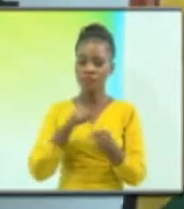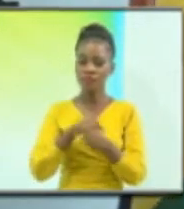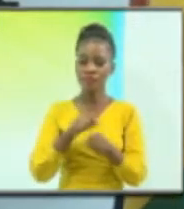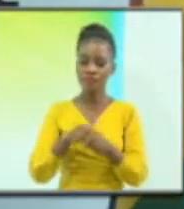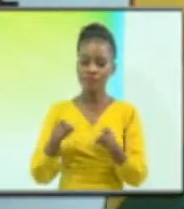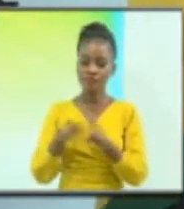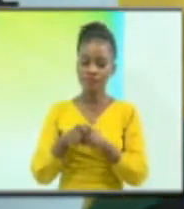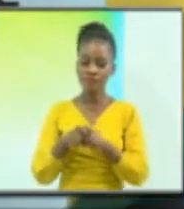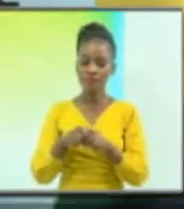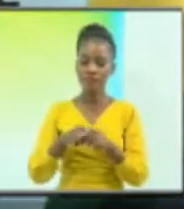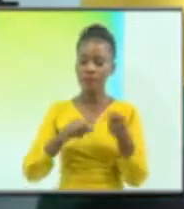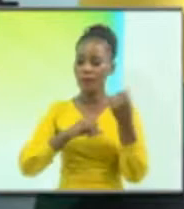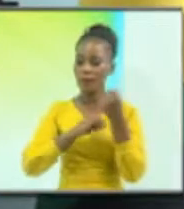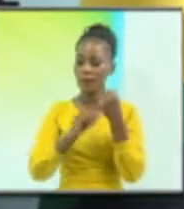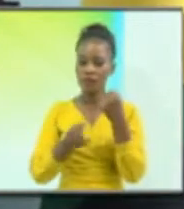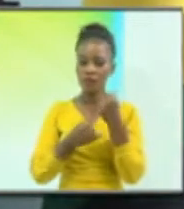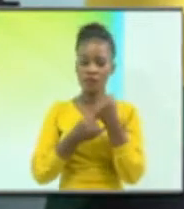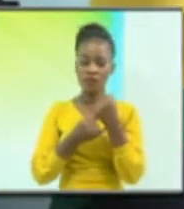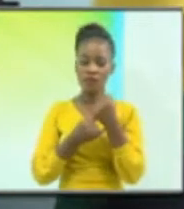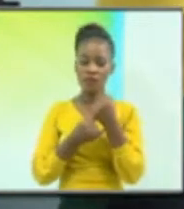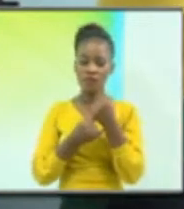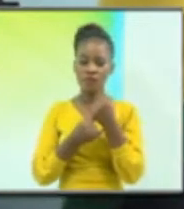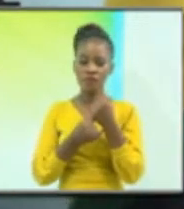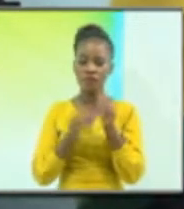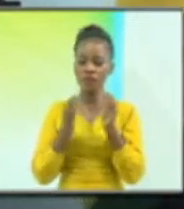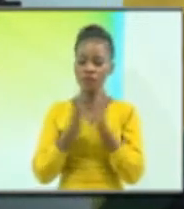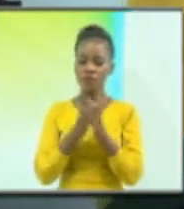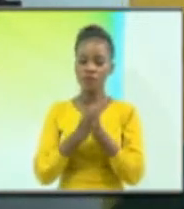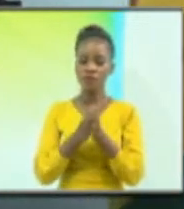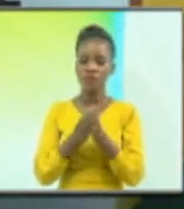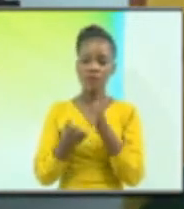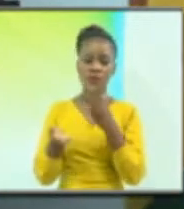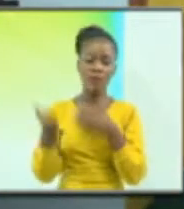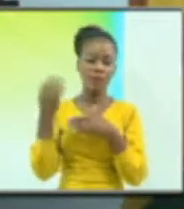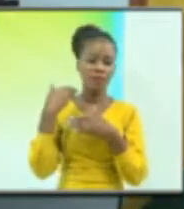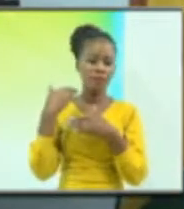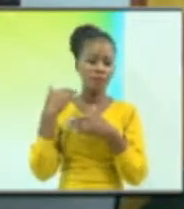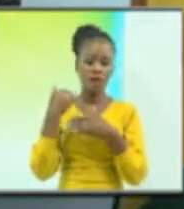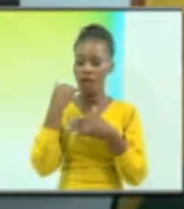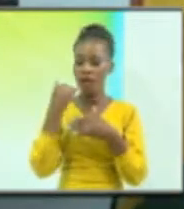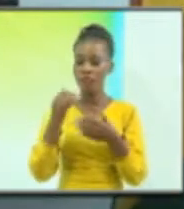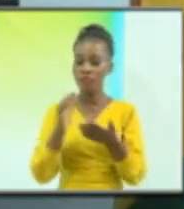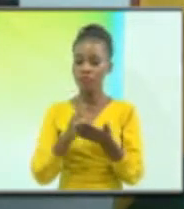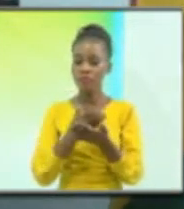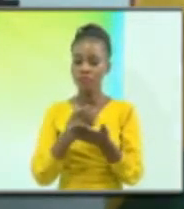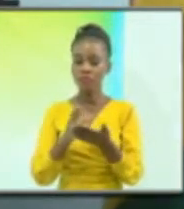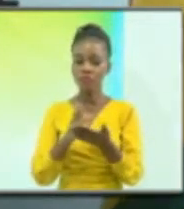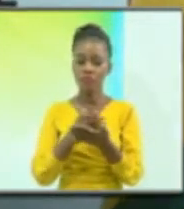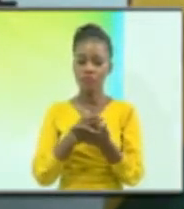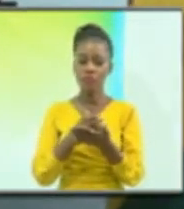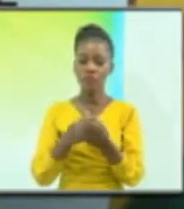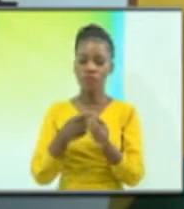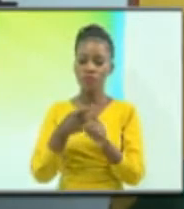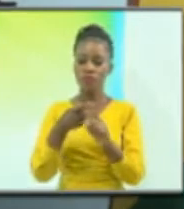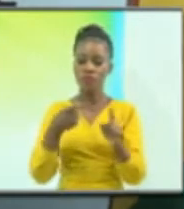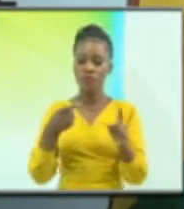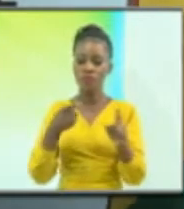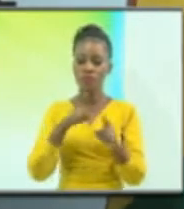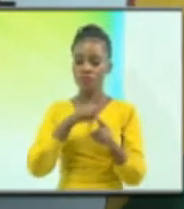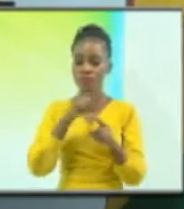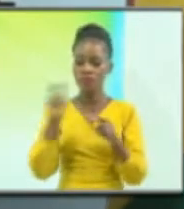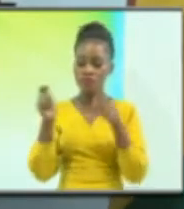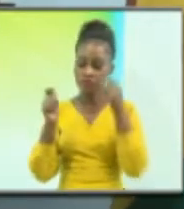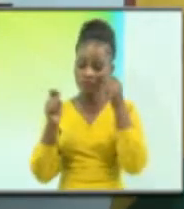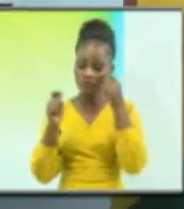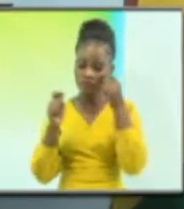commendable job. And as yesterday's the sharing from the